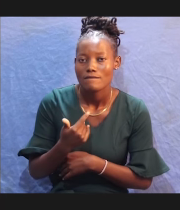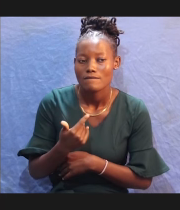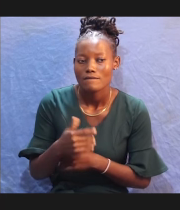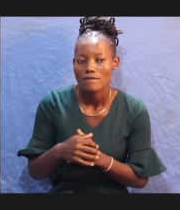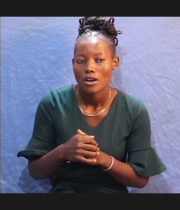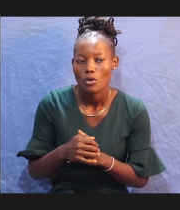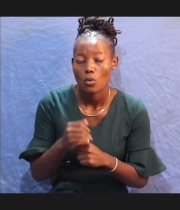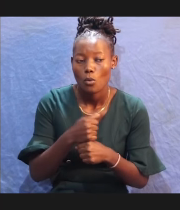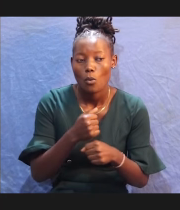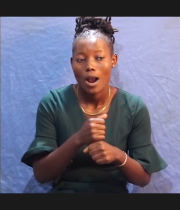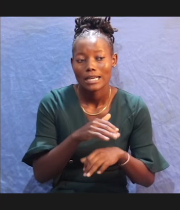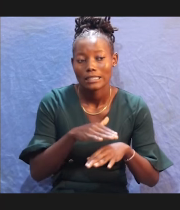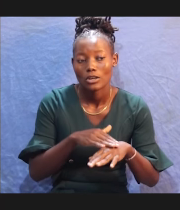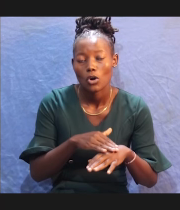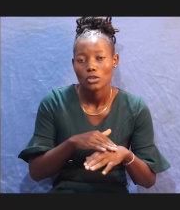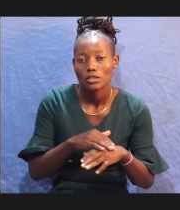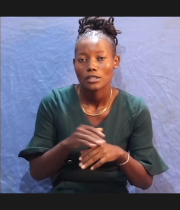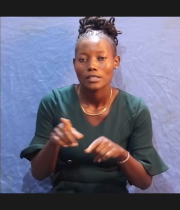been working on.